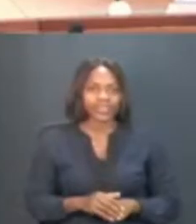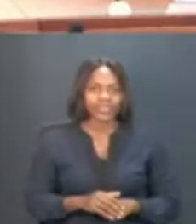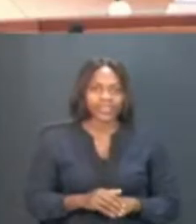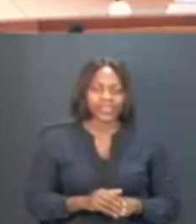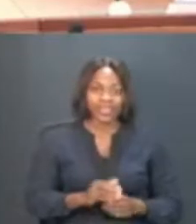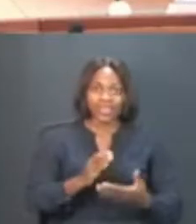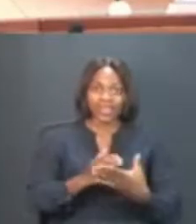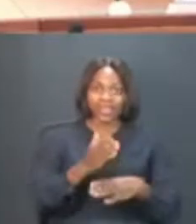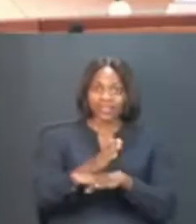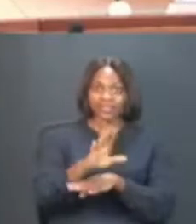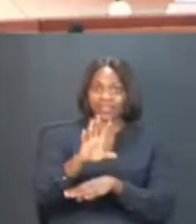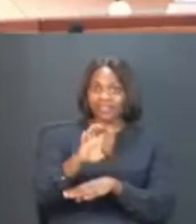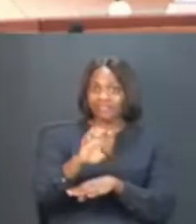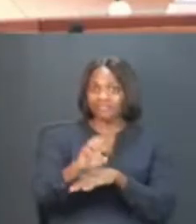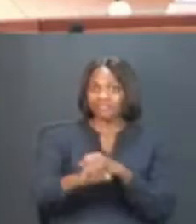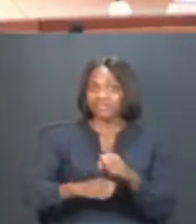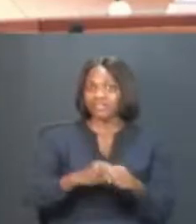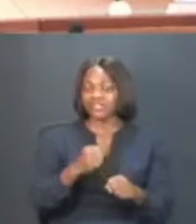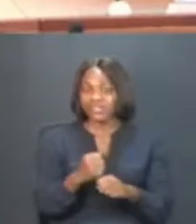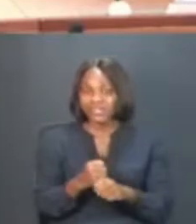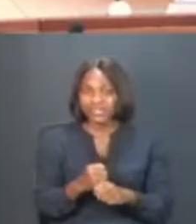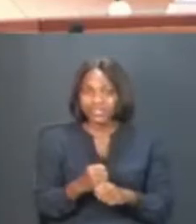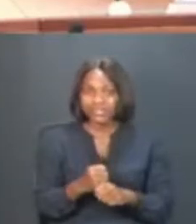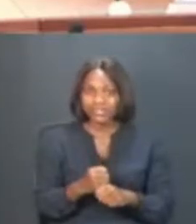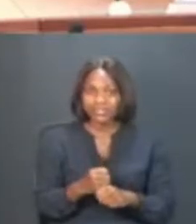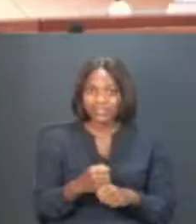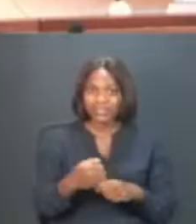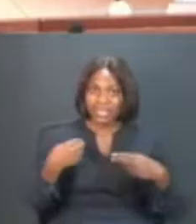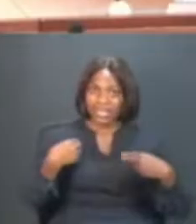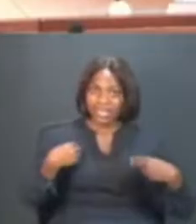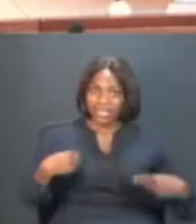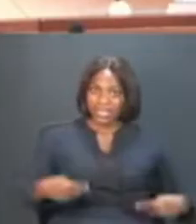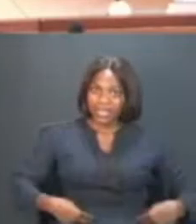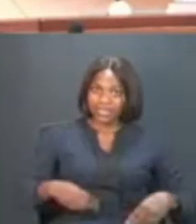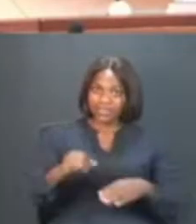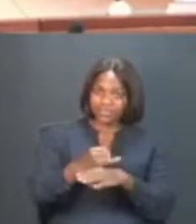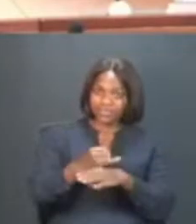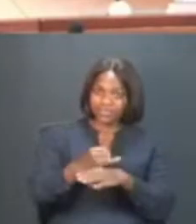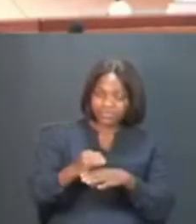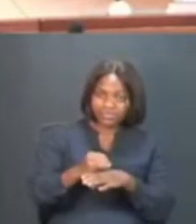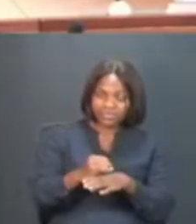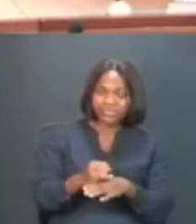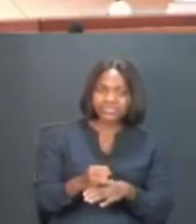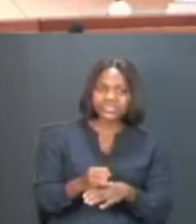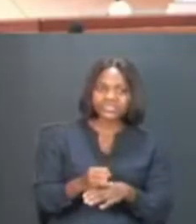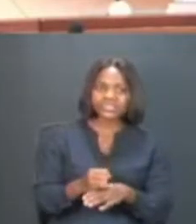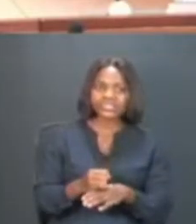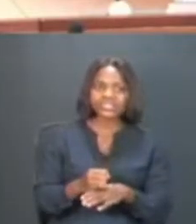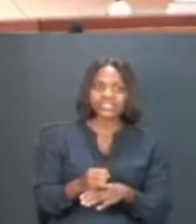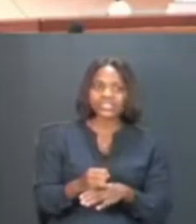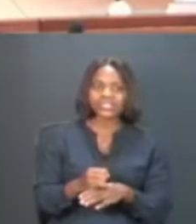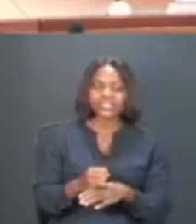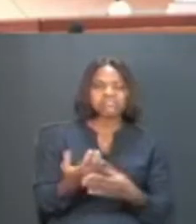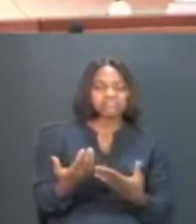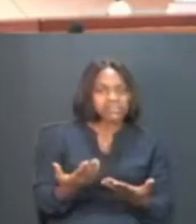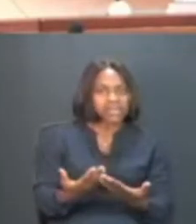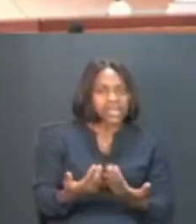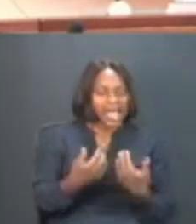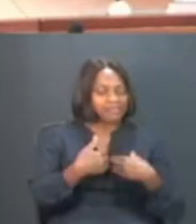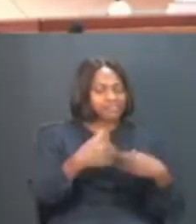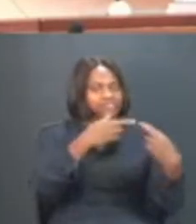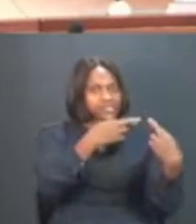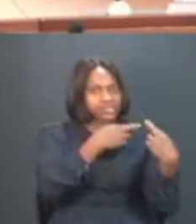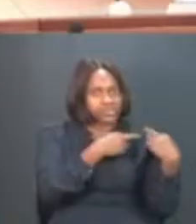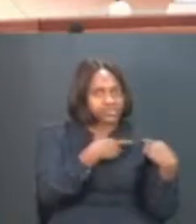40, the health institutions, the health providers makes it their business